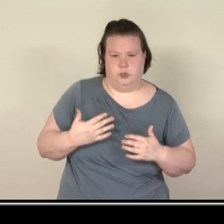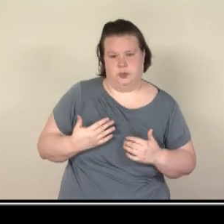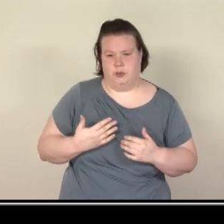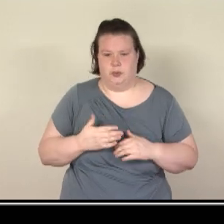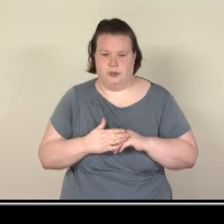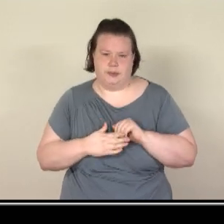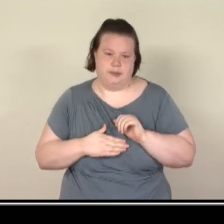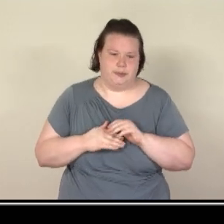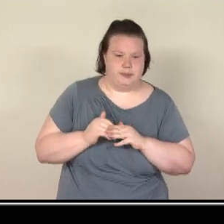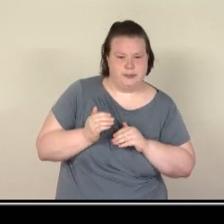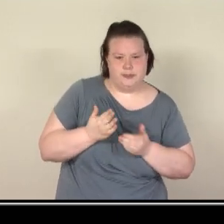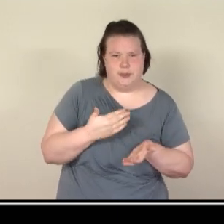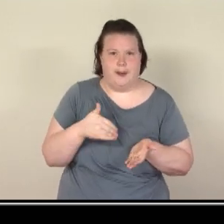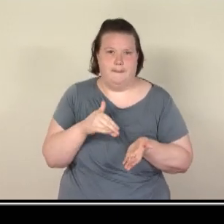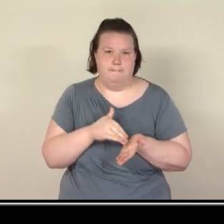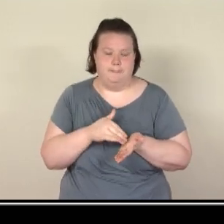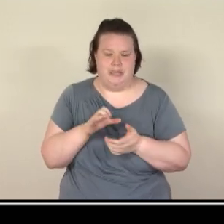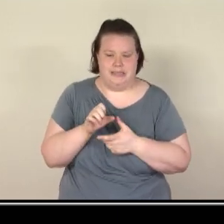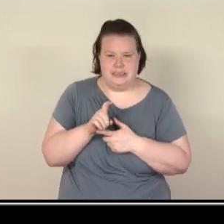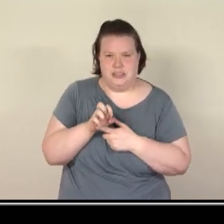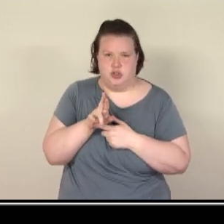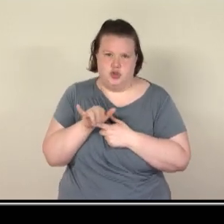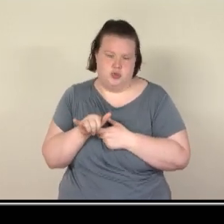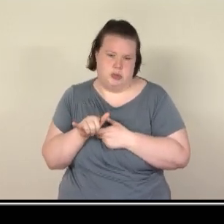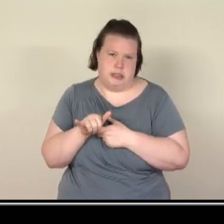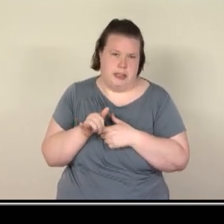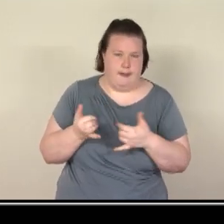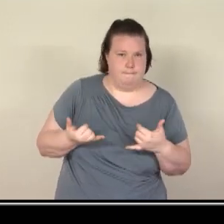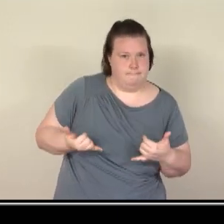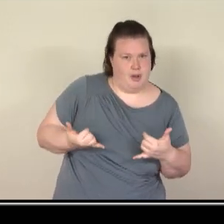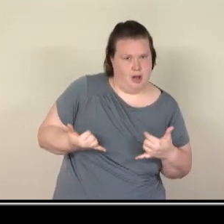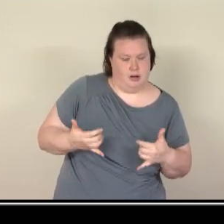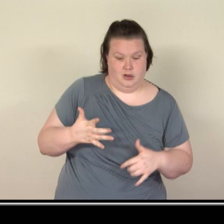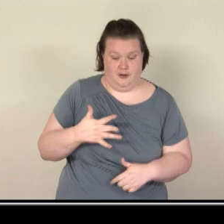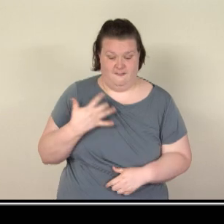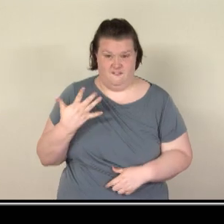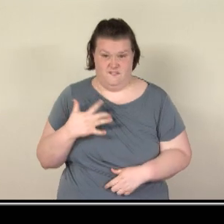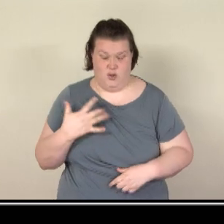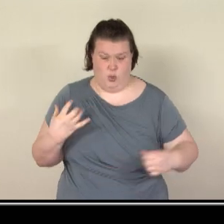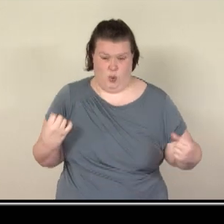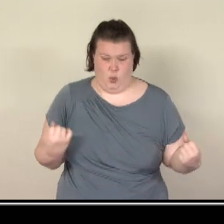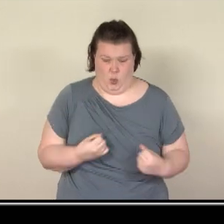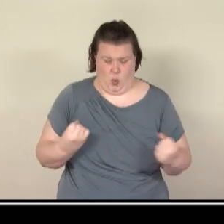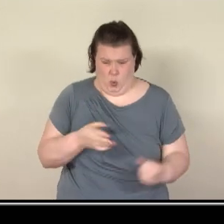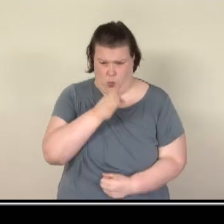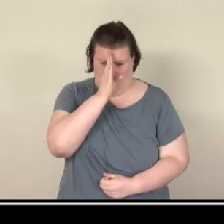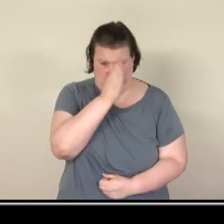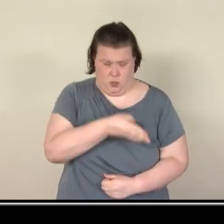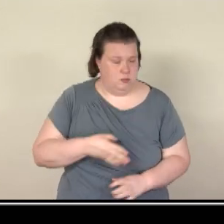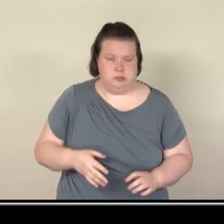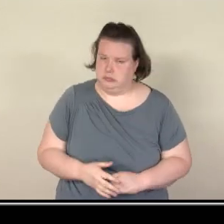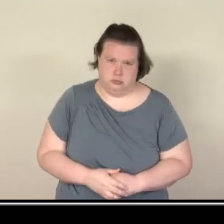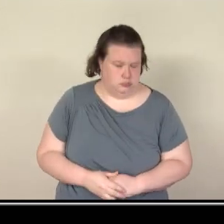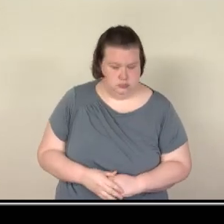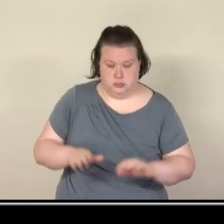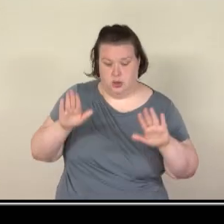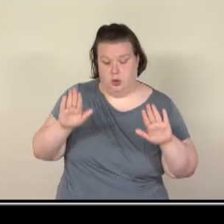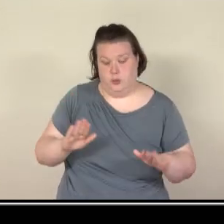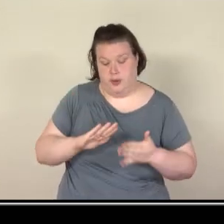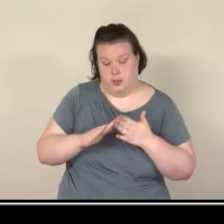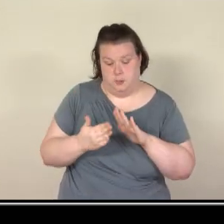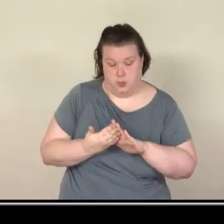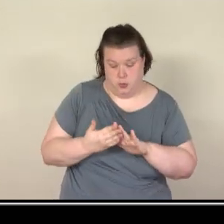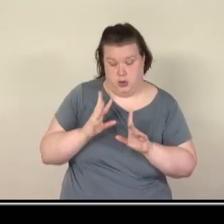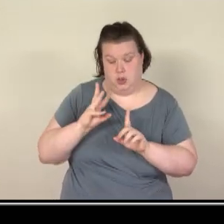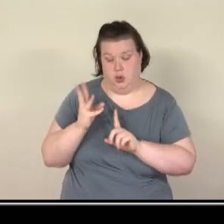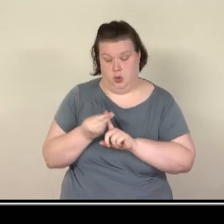that mid-century modern kind of vibe, something that doesn't feel too sterile, doesn't feel too cold, but they've got a great community and a great culture